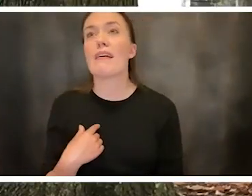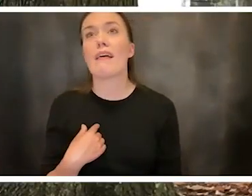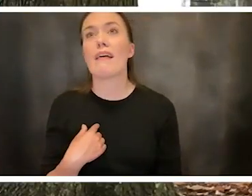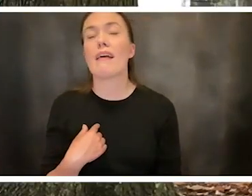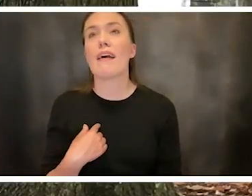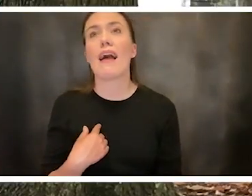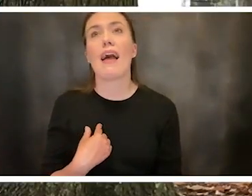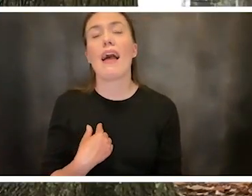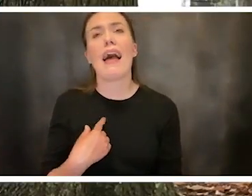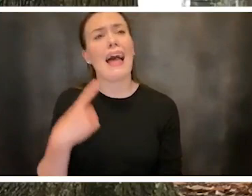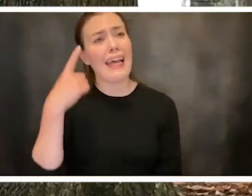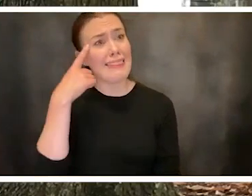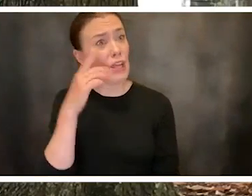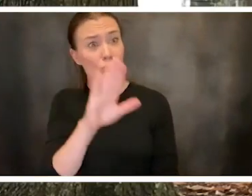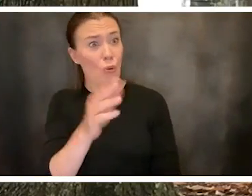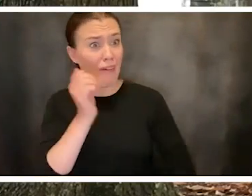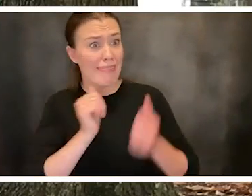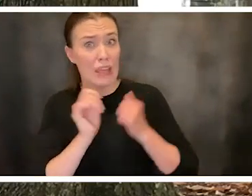that way too.